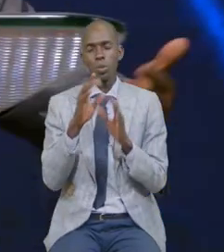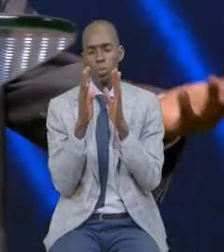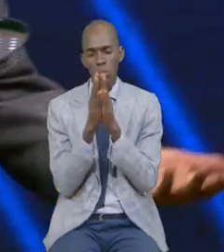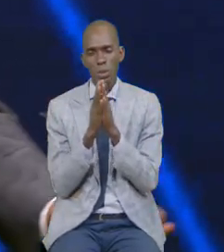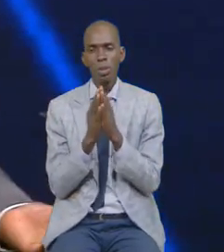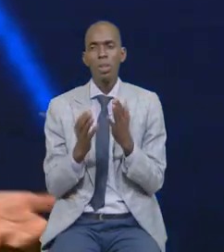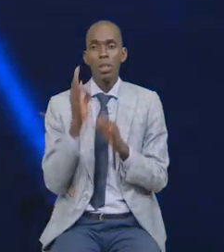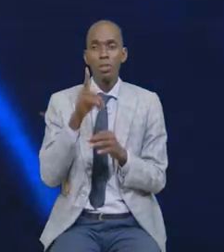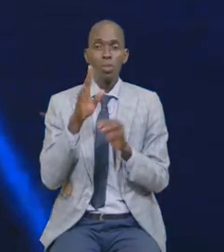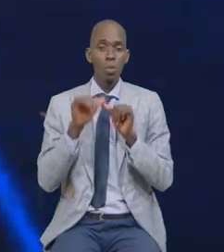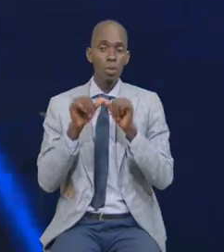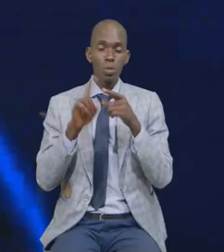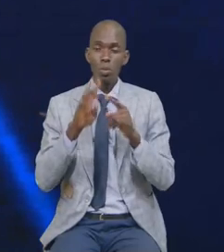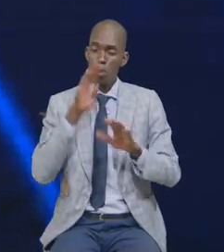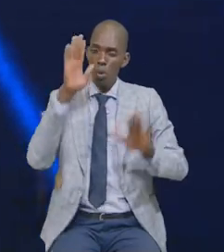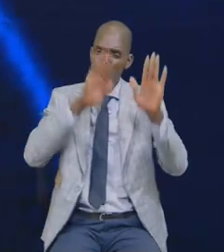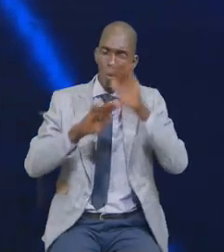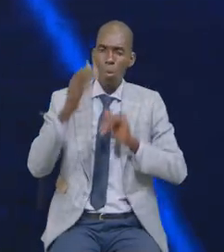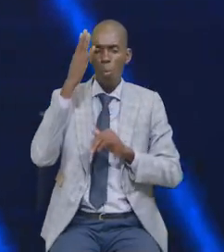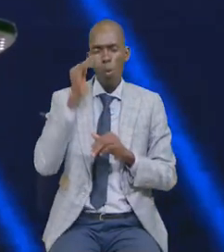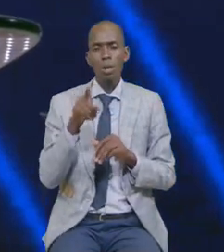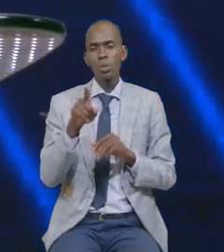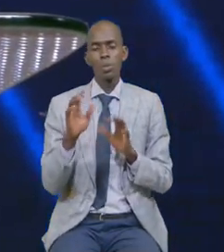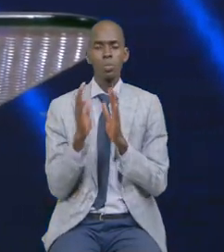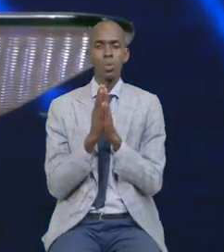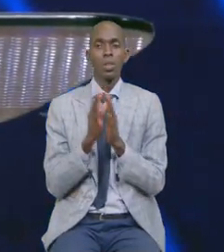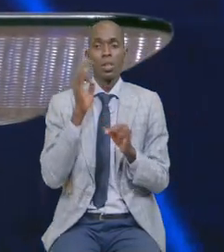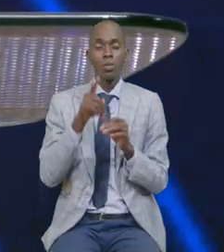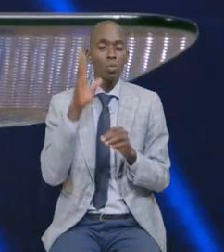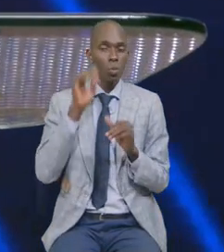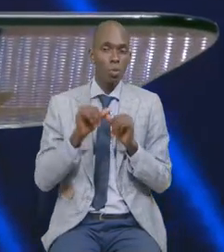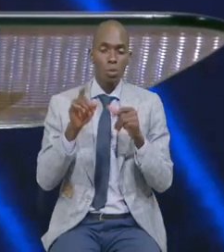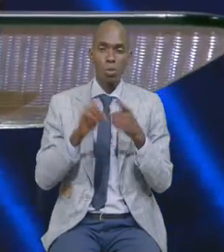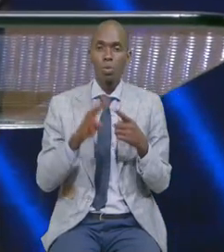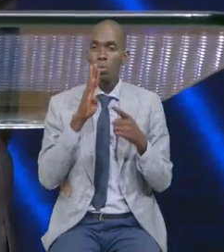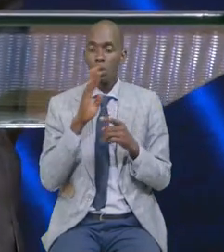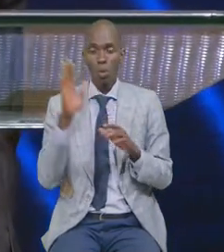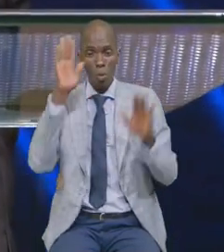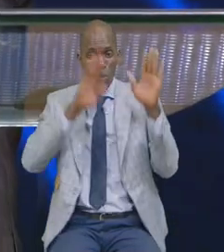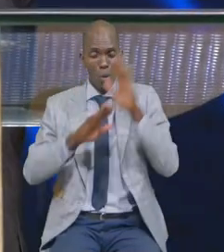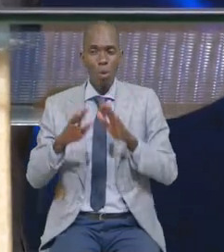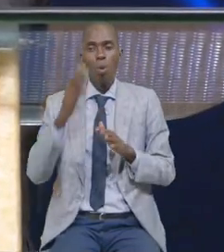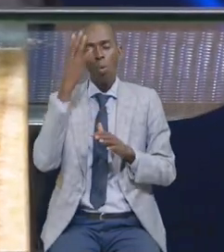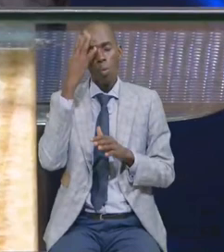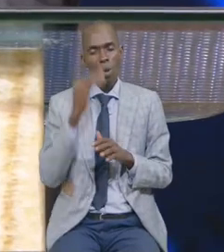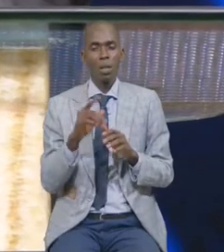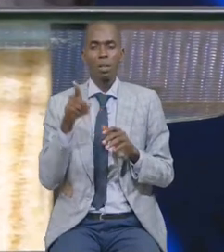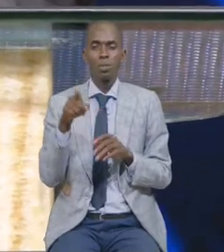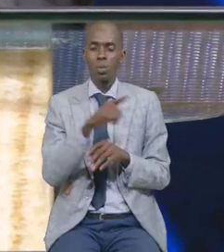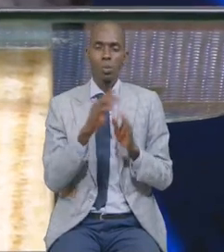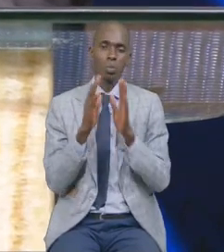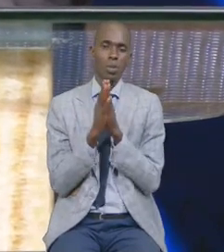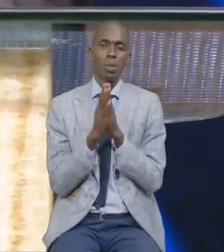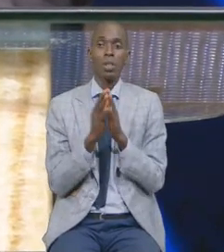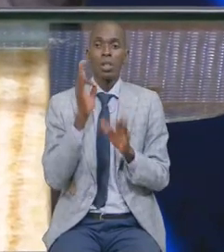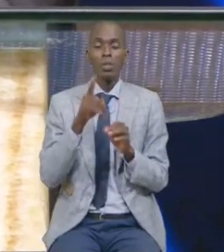worried, why did you pray? If you're going to continue being anxious, why did you pray? If you're going to continue like a jellyfish,